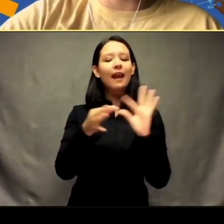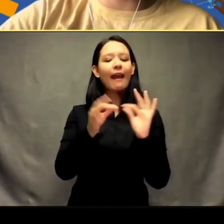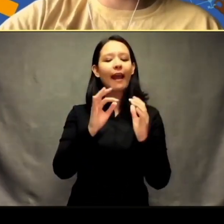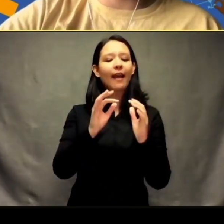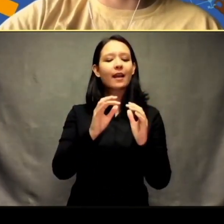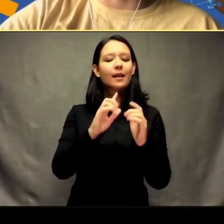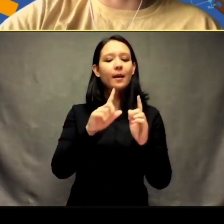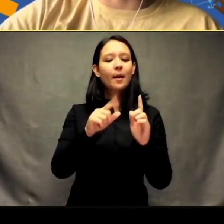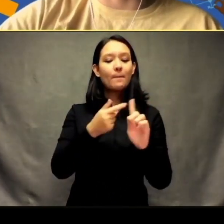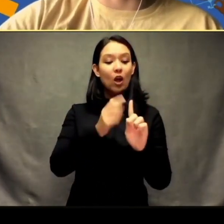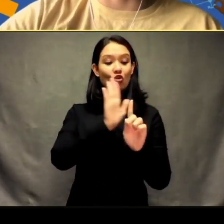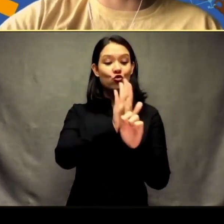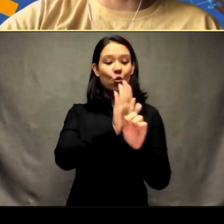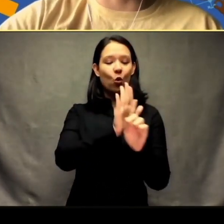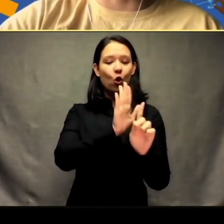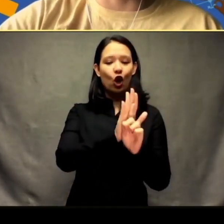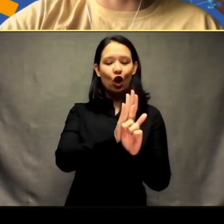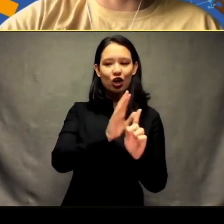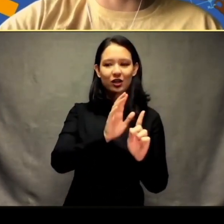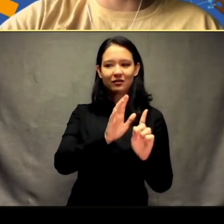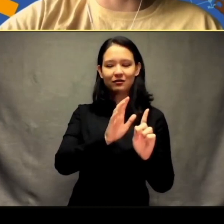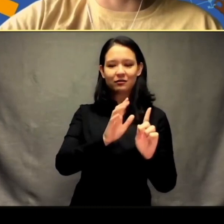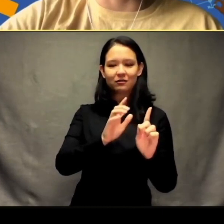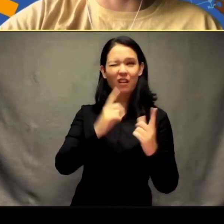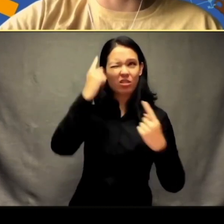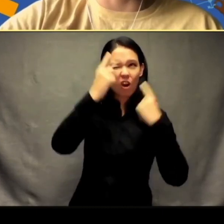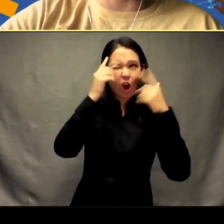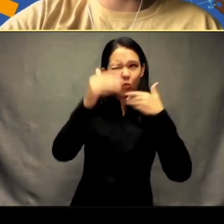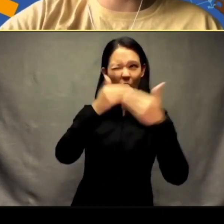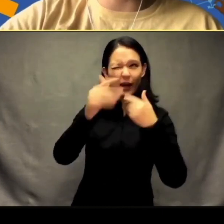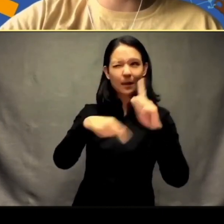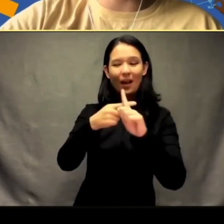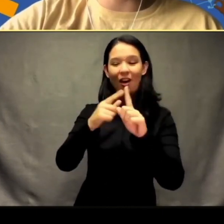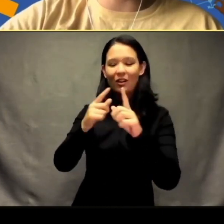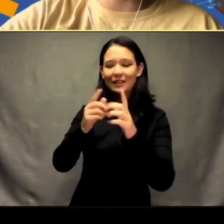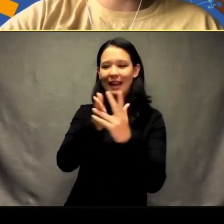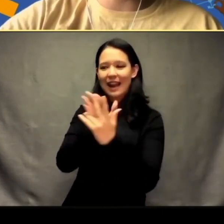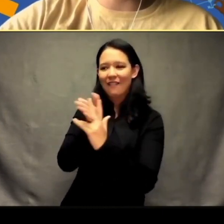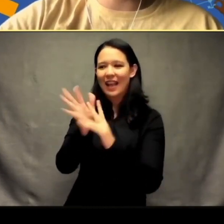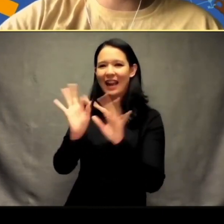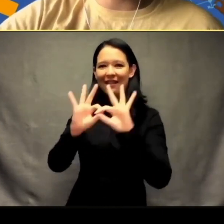about navigating those family dynamics during a workshop.